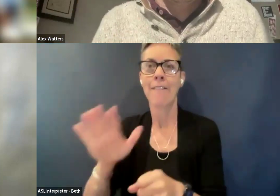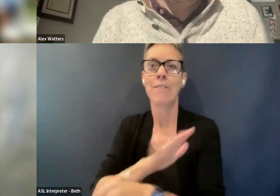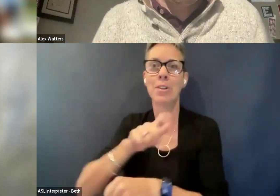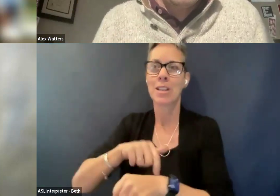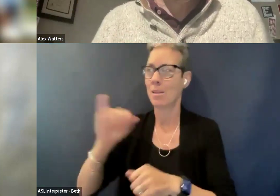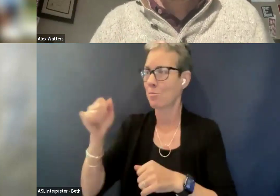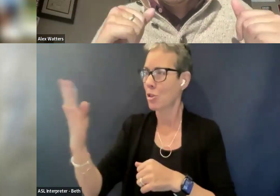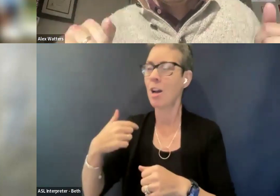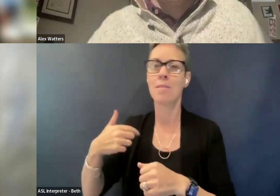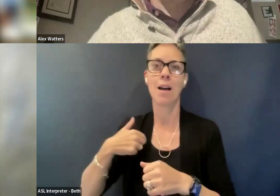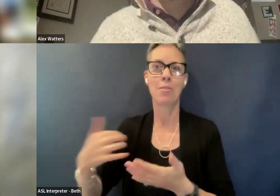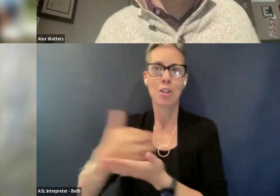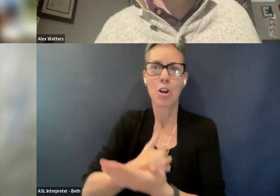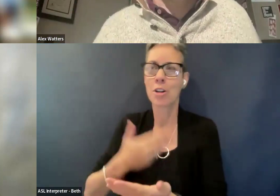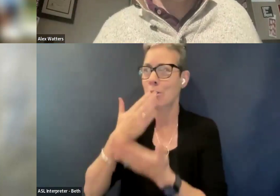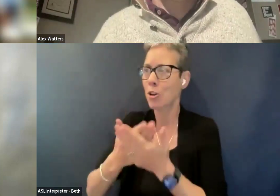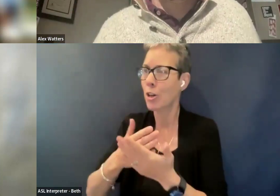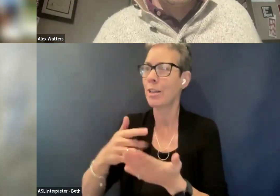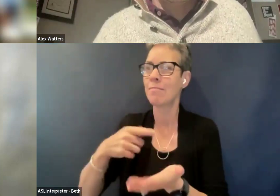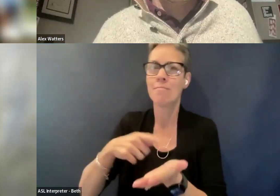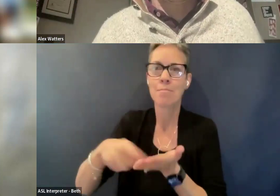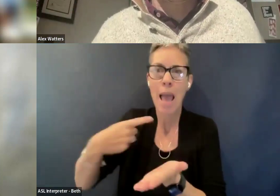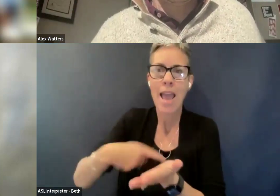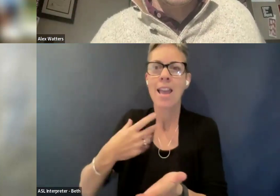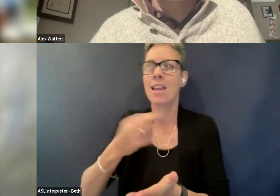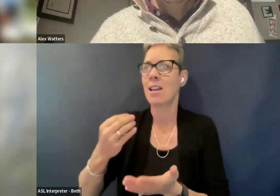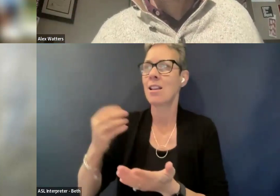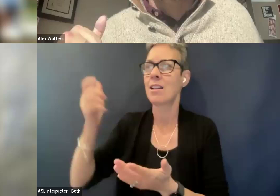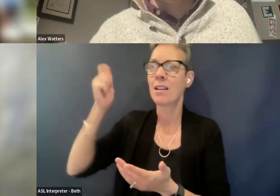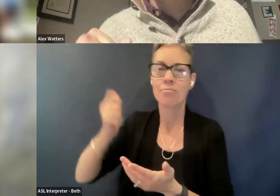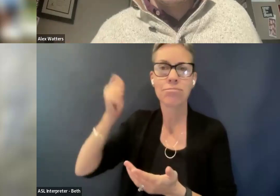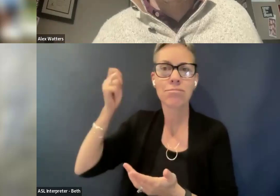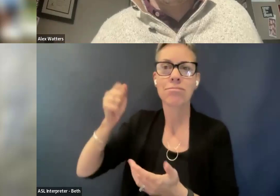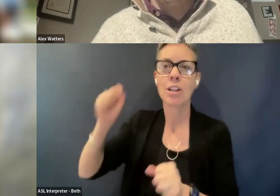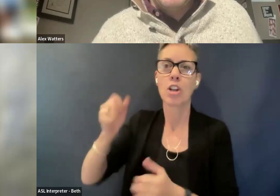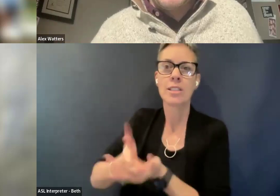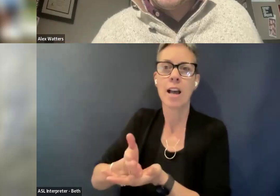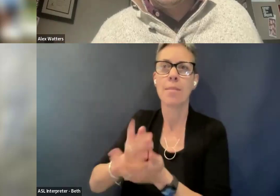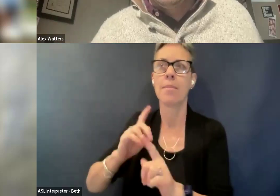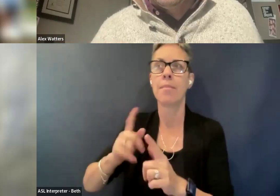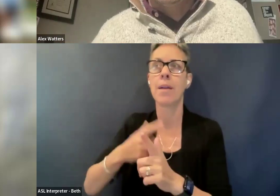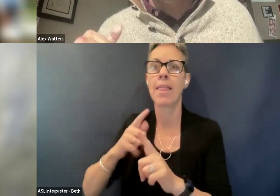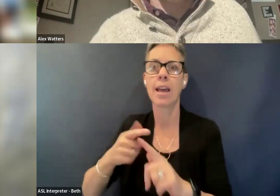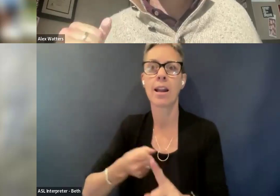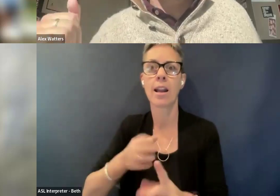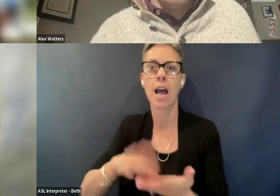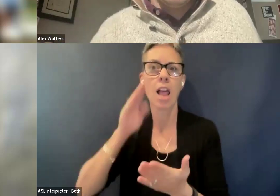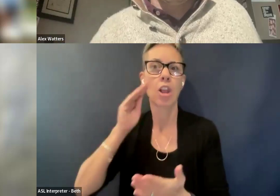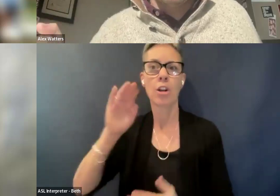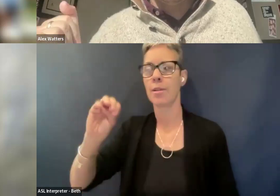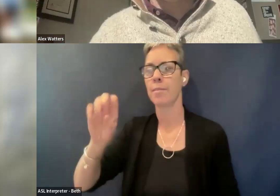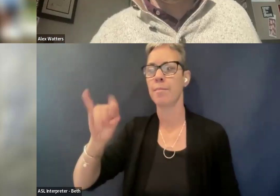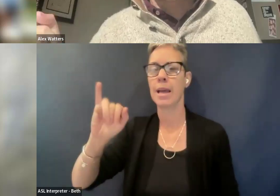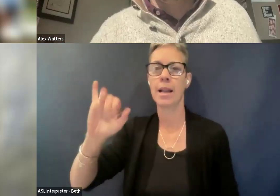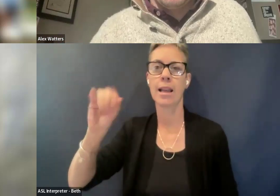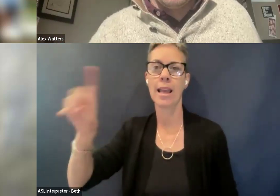was earning a living wage. I was able to get off of SSI and SSDI, but I found out that Medicaid is the only way